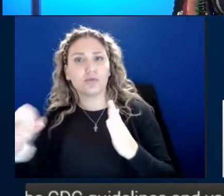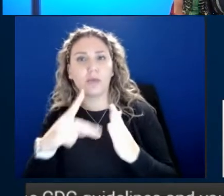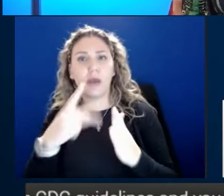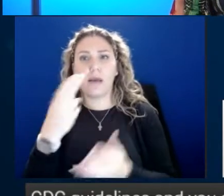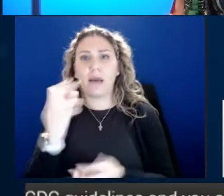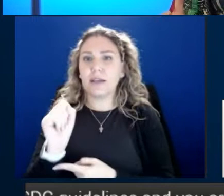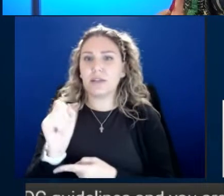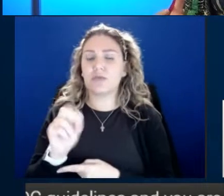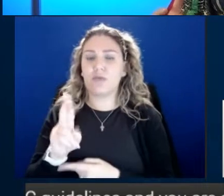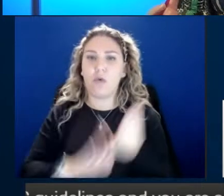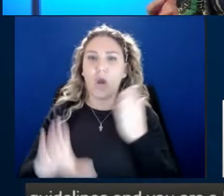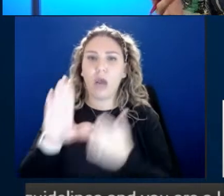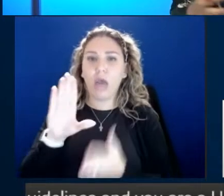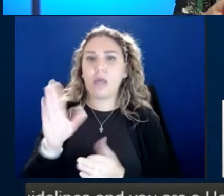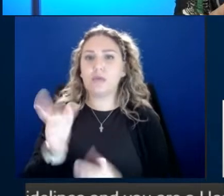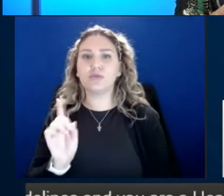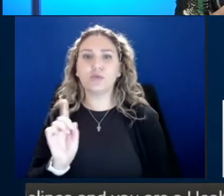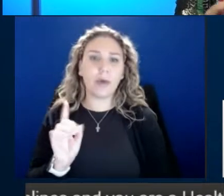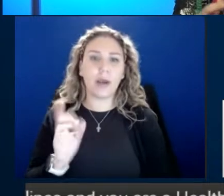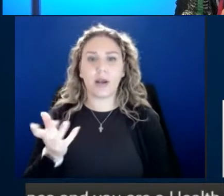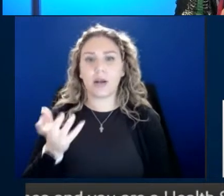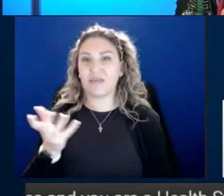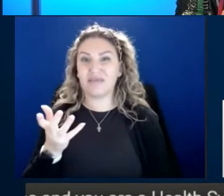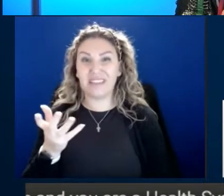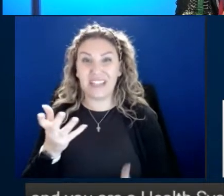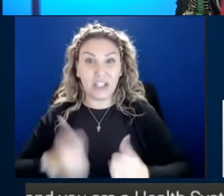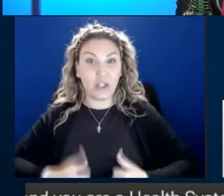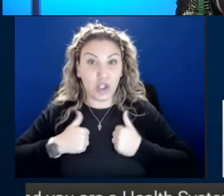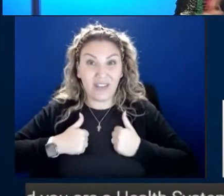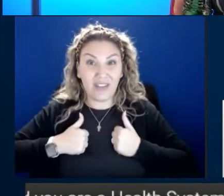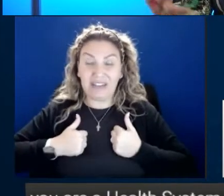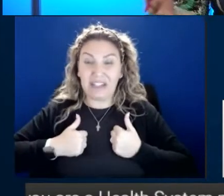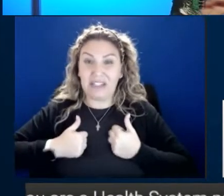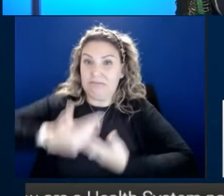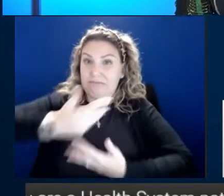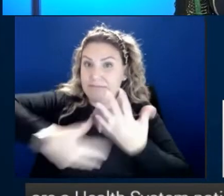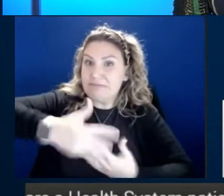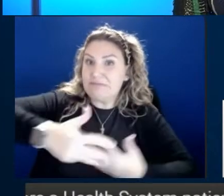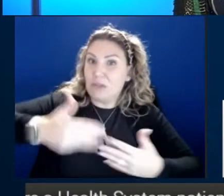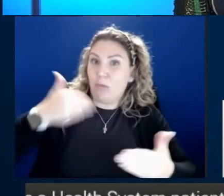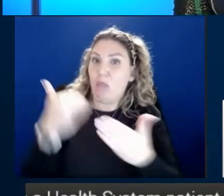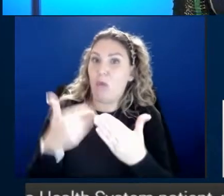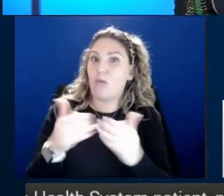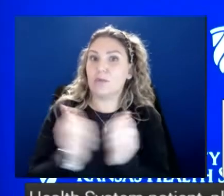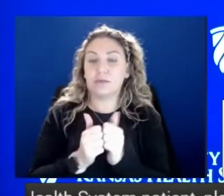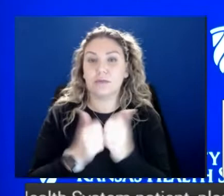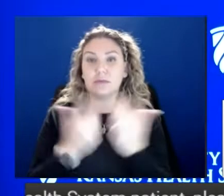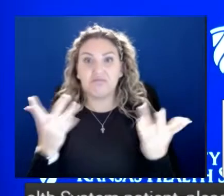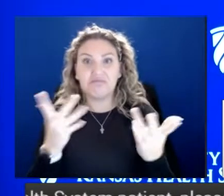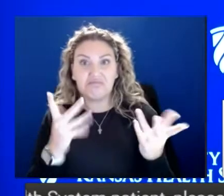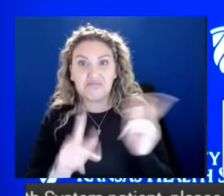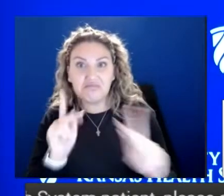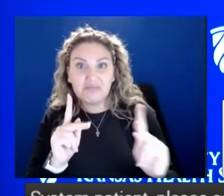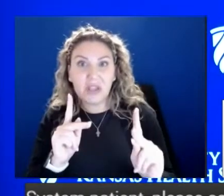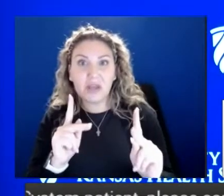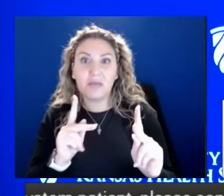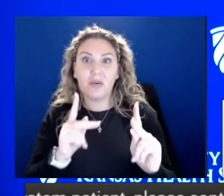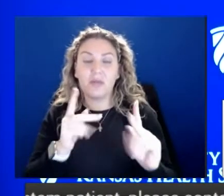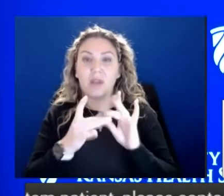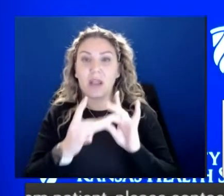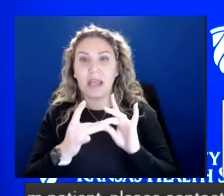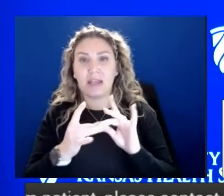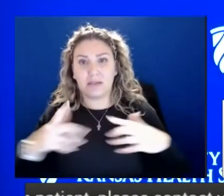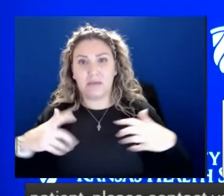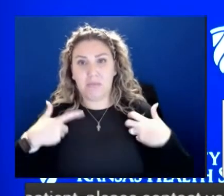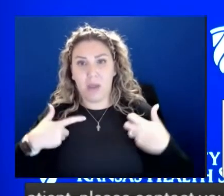college setting where they're living close together in close quarters that they can take regarding monkeypox? Yeah, our best evidence continues to be